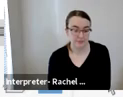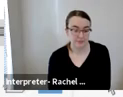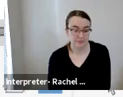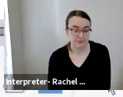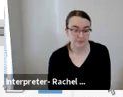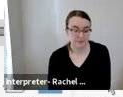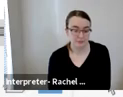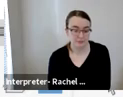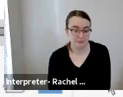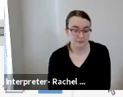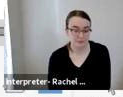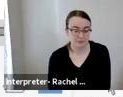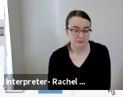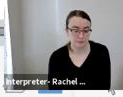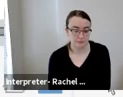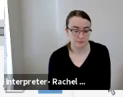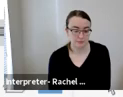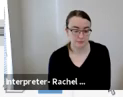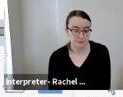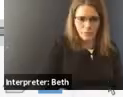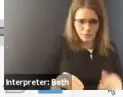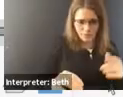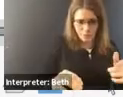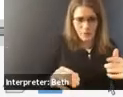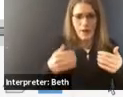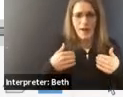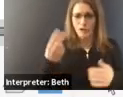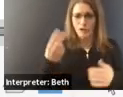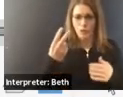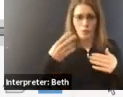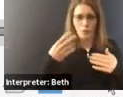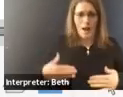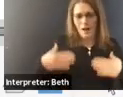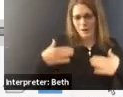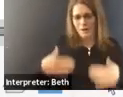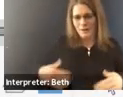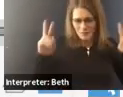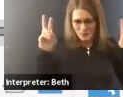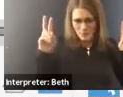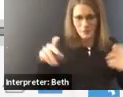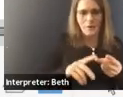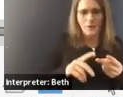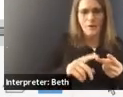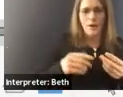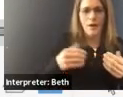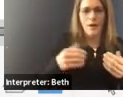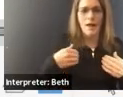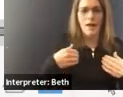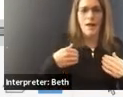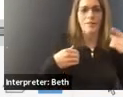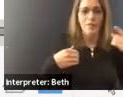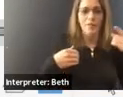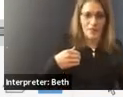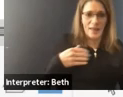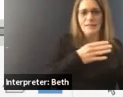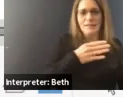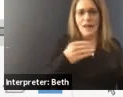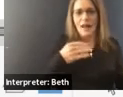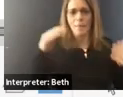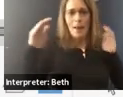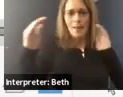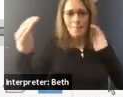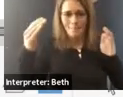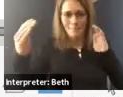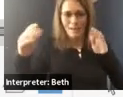and I'll say this one and this one. My mirror plane is here. And in an instant, I have my